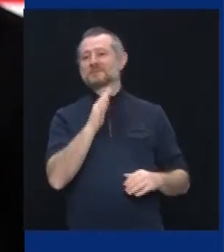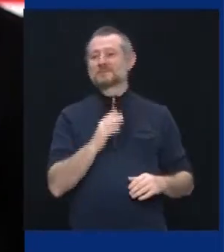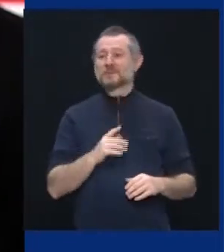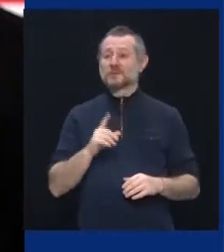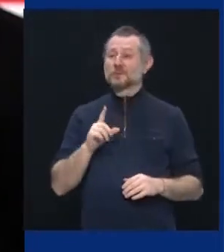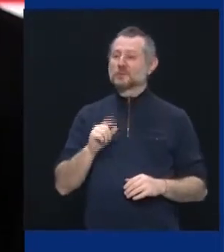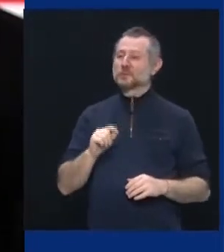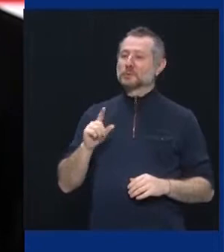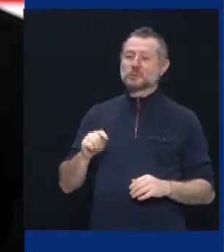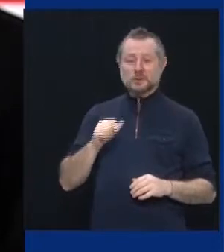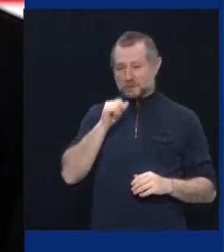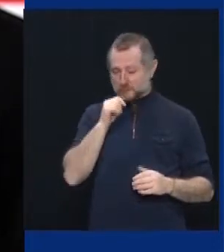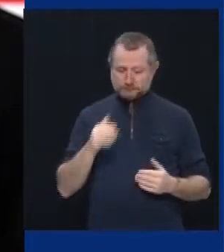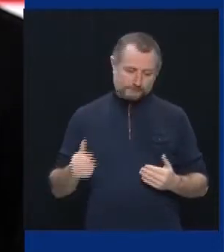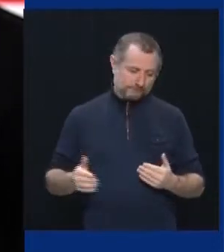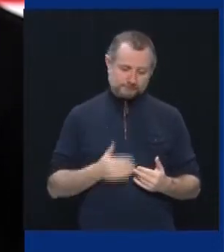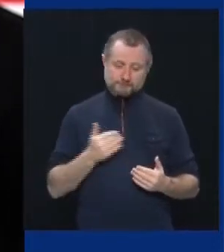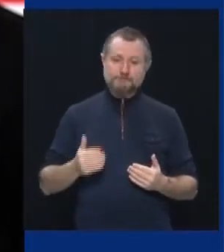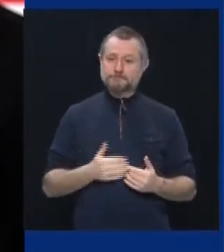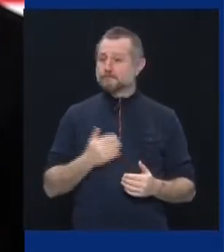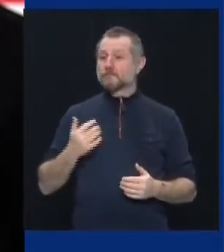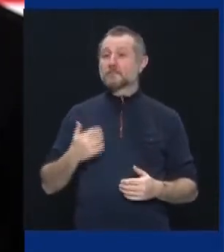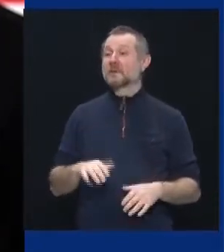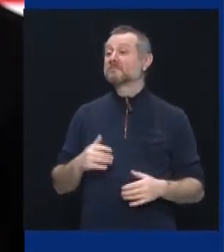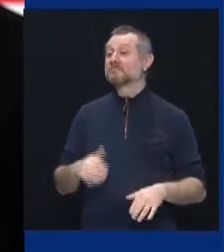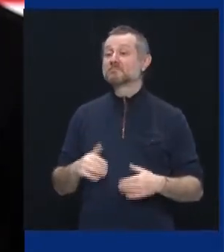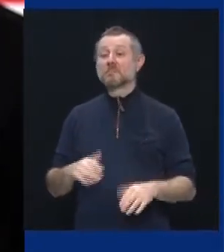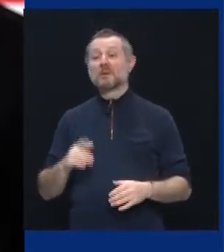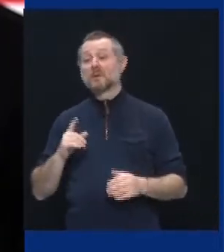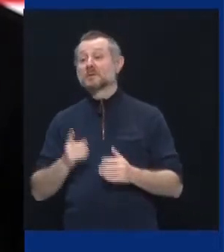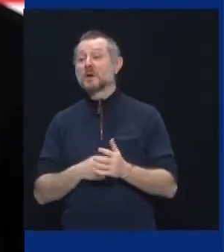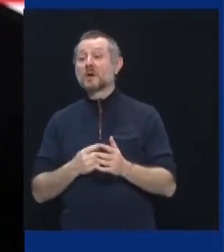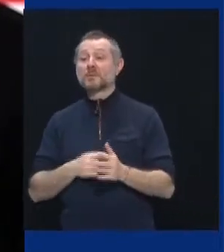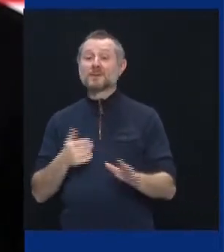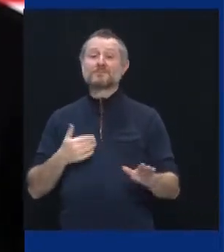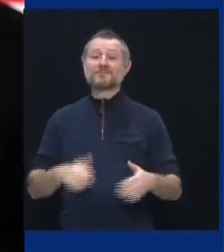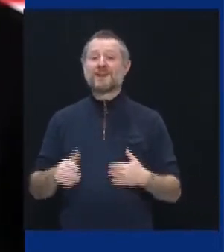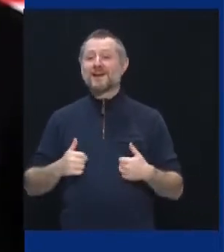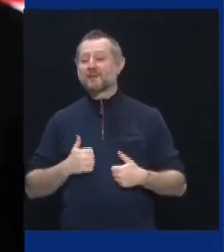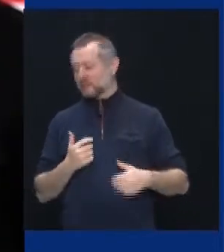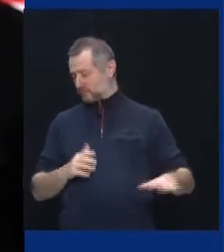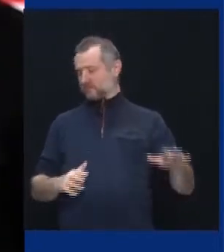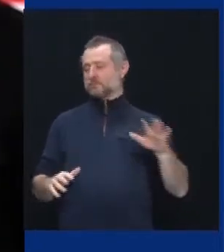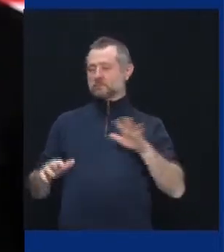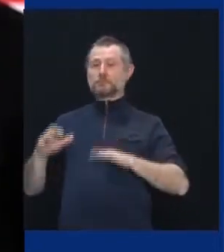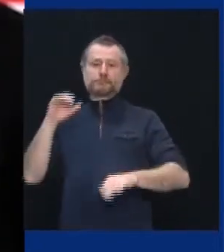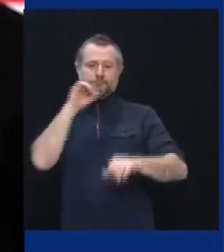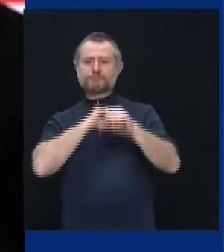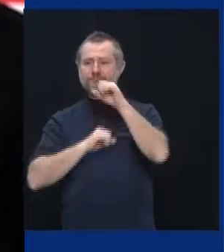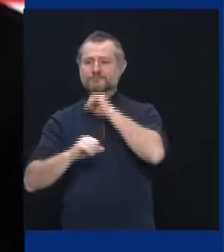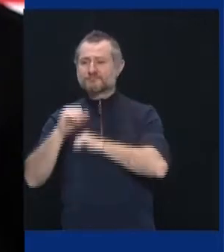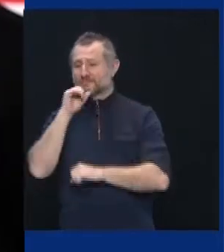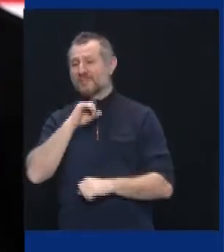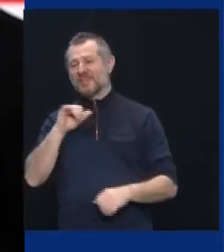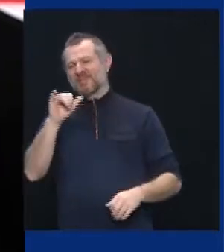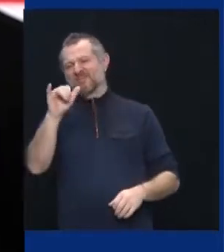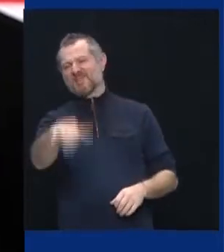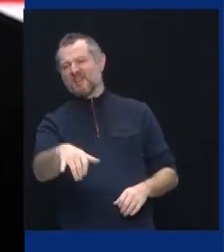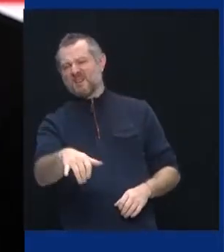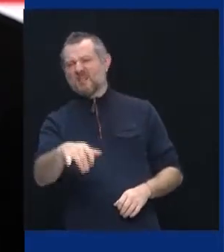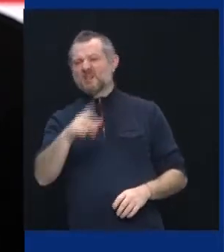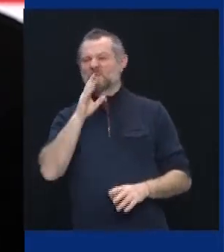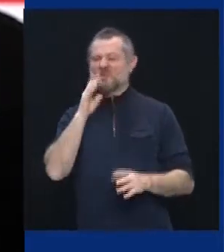things happen in life where for one reason or another you're set back. That is going to happen. That